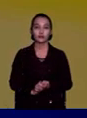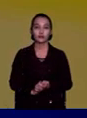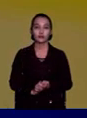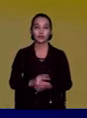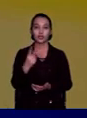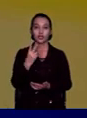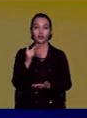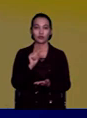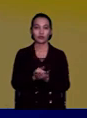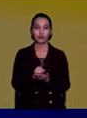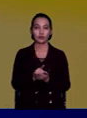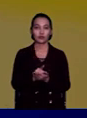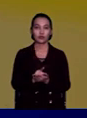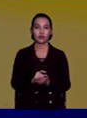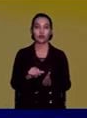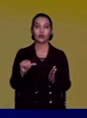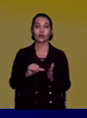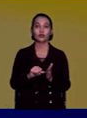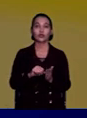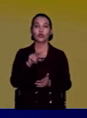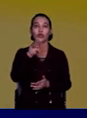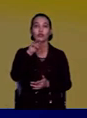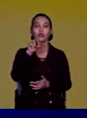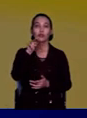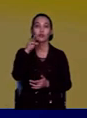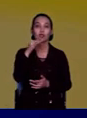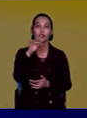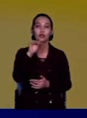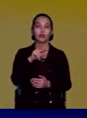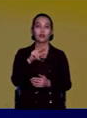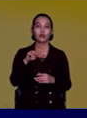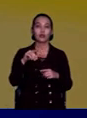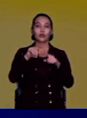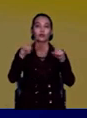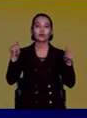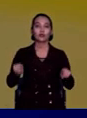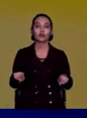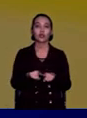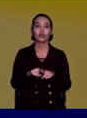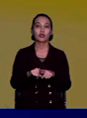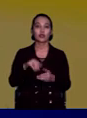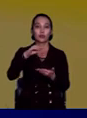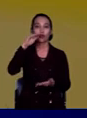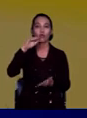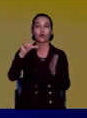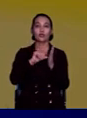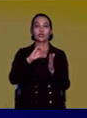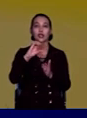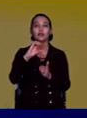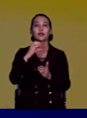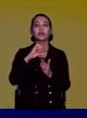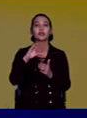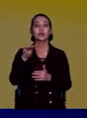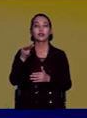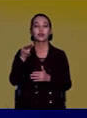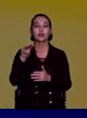Keyingi topshirig'imiz 6-chi topshiriq. To'g'ri to'rtburchakning bo'yi 6 sm, eni